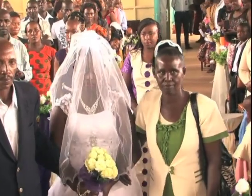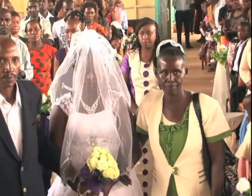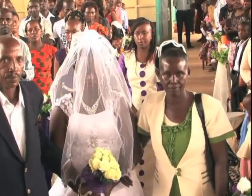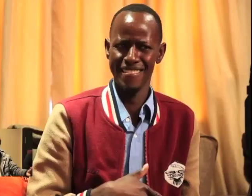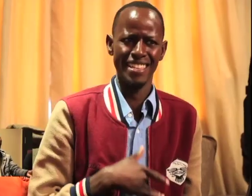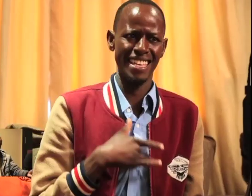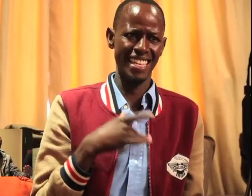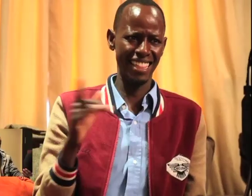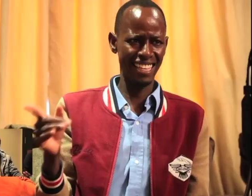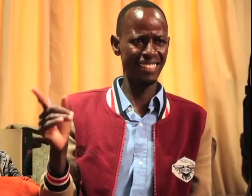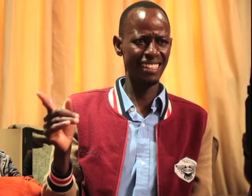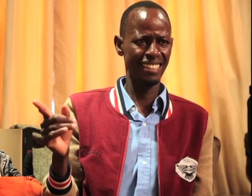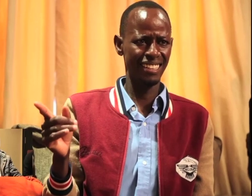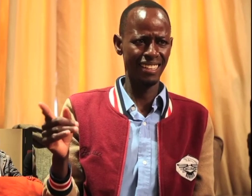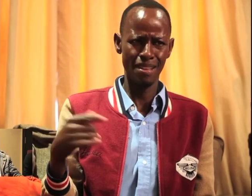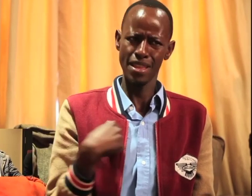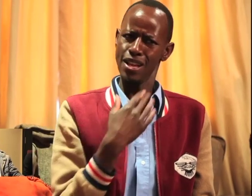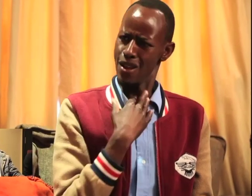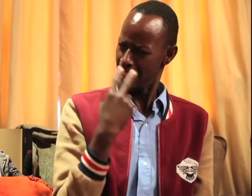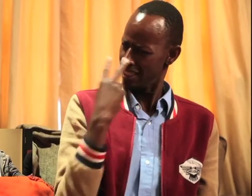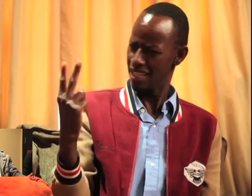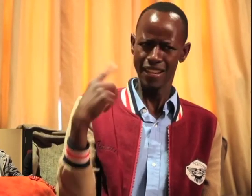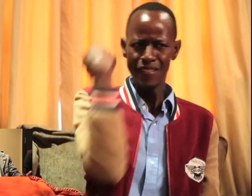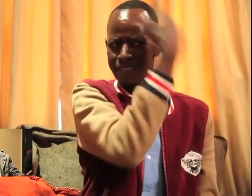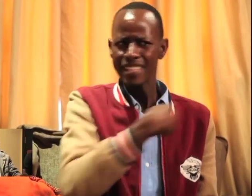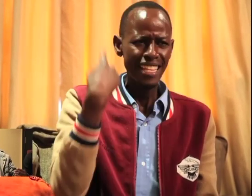When she came near,